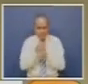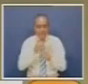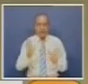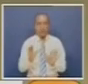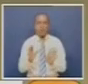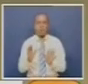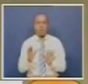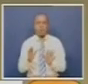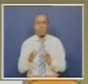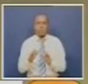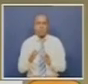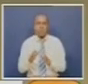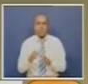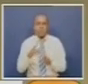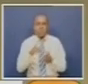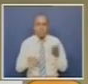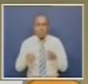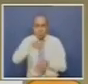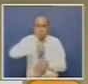Of course,